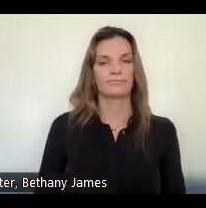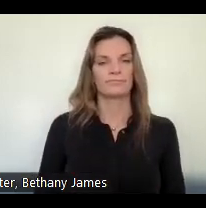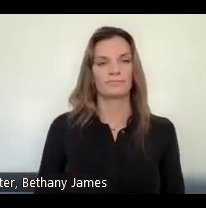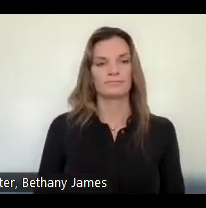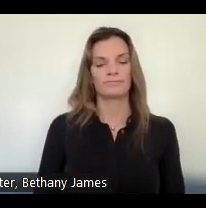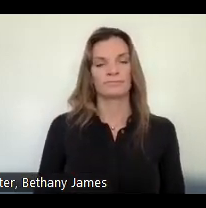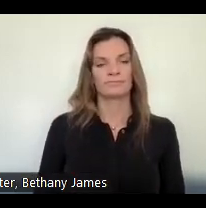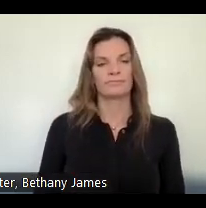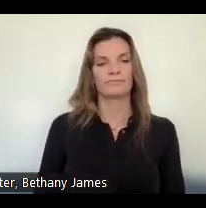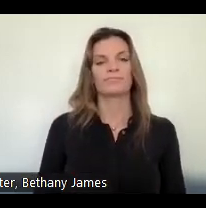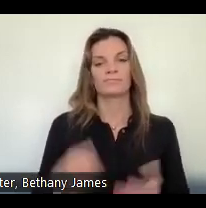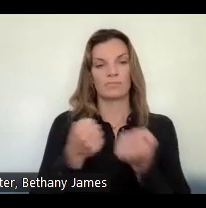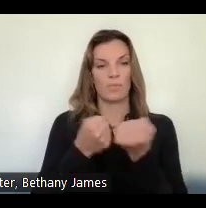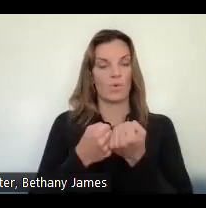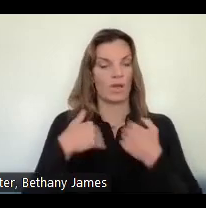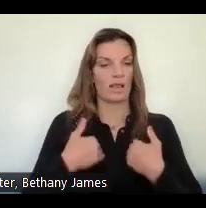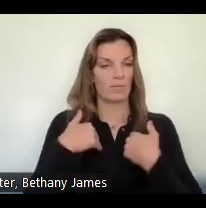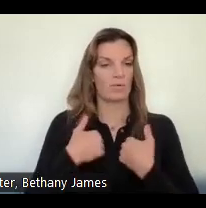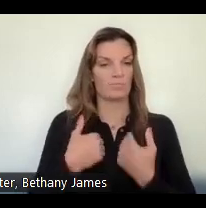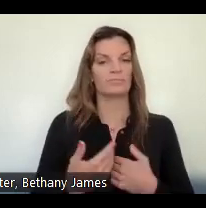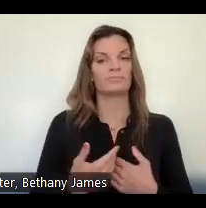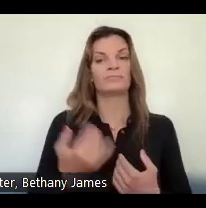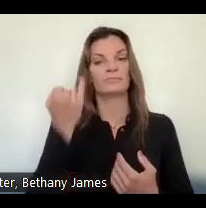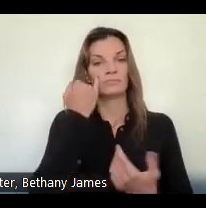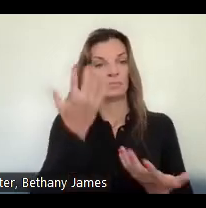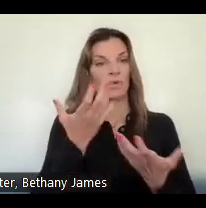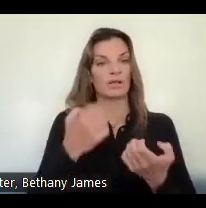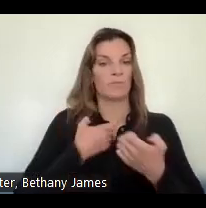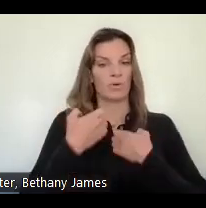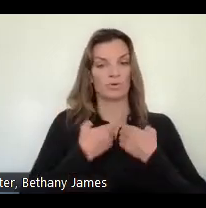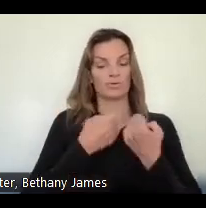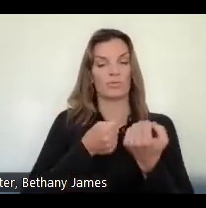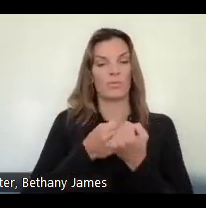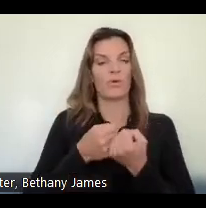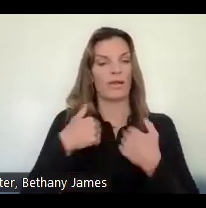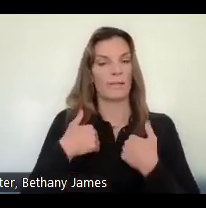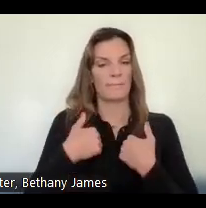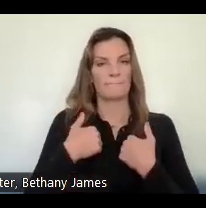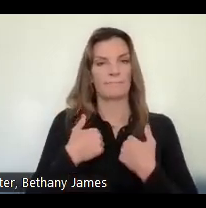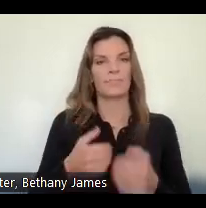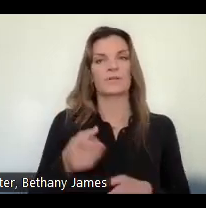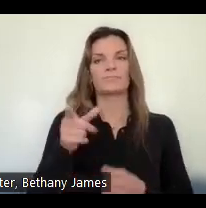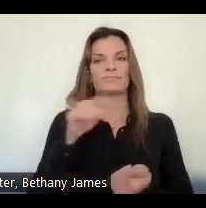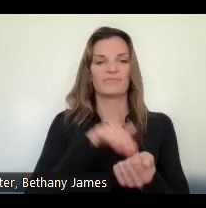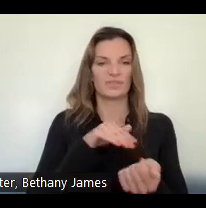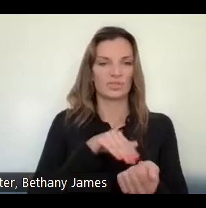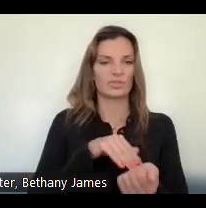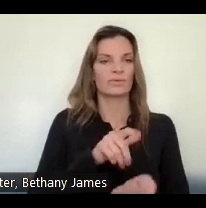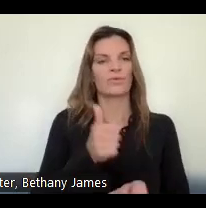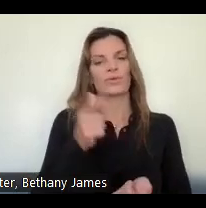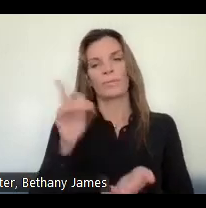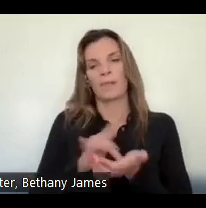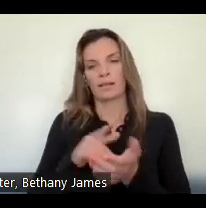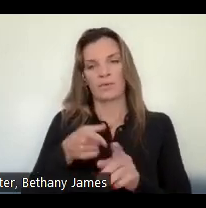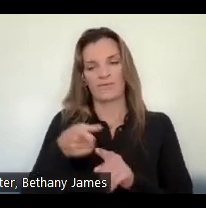a support animal. So in order to be prescribed an emotional support animal by a physician or another medical professional,